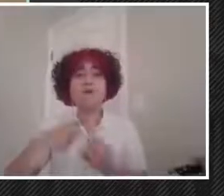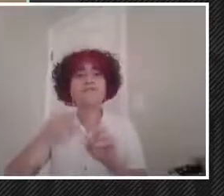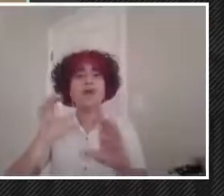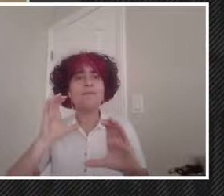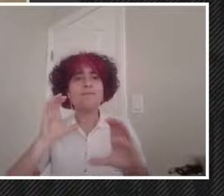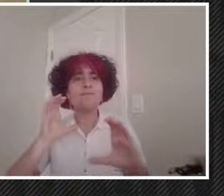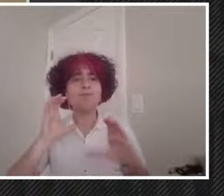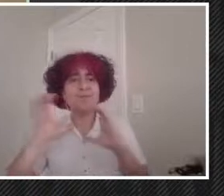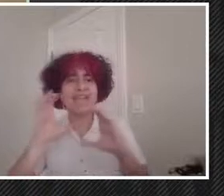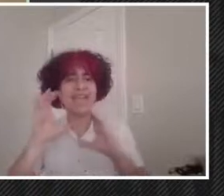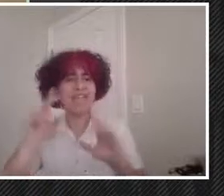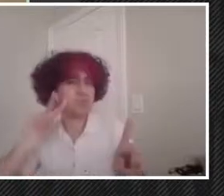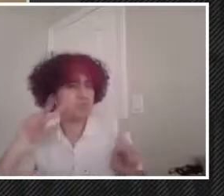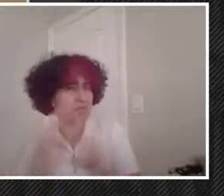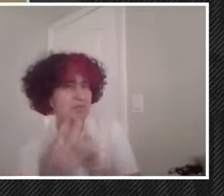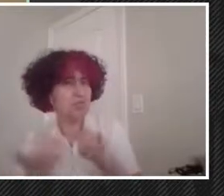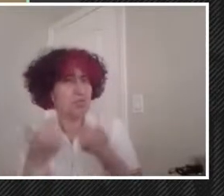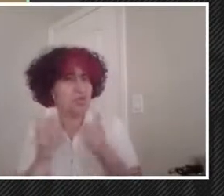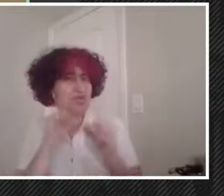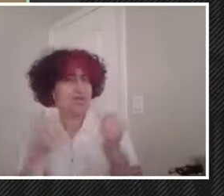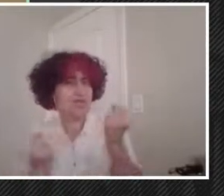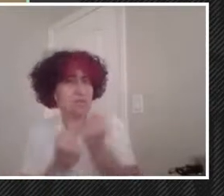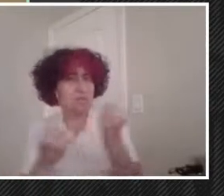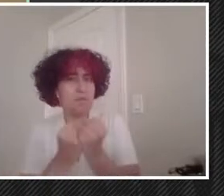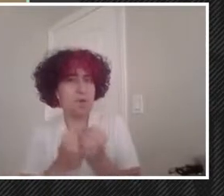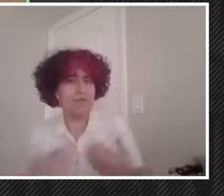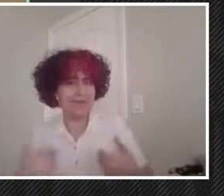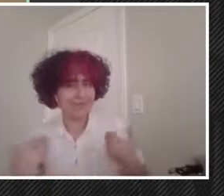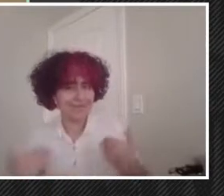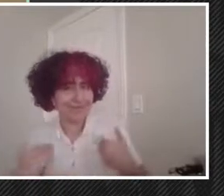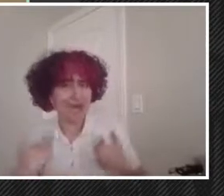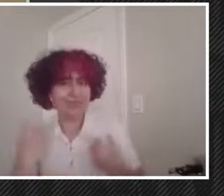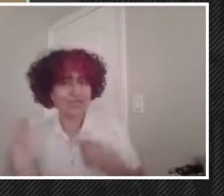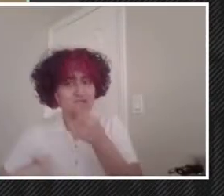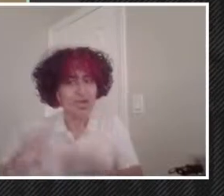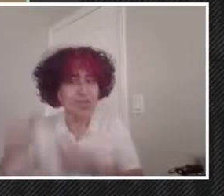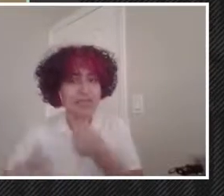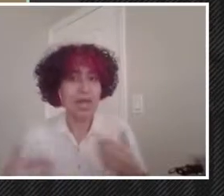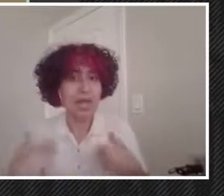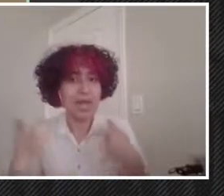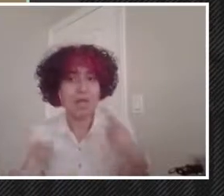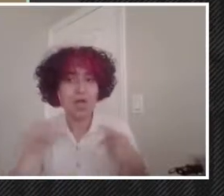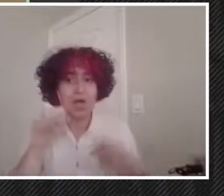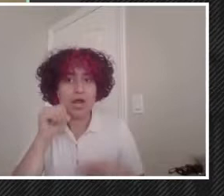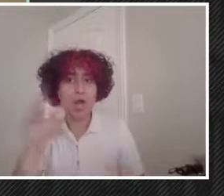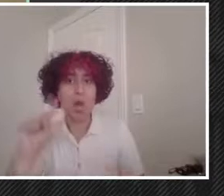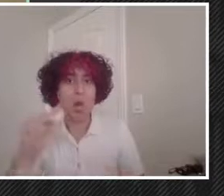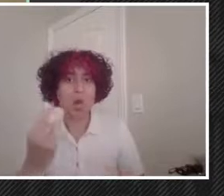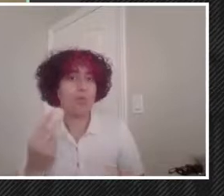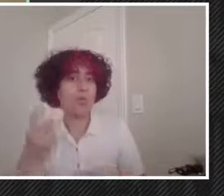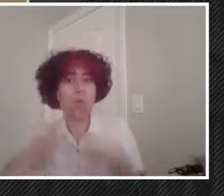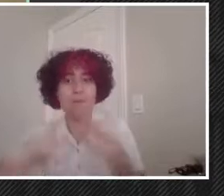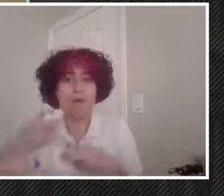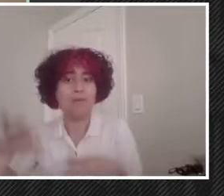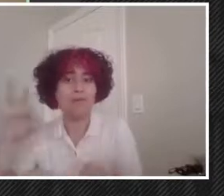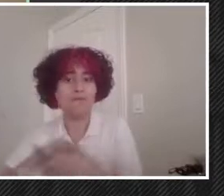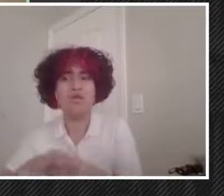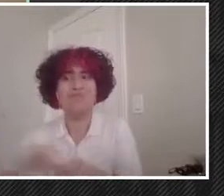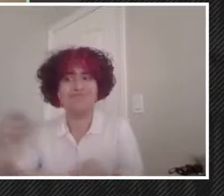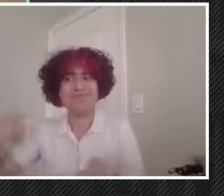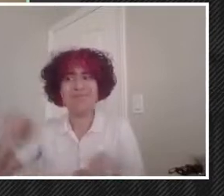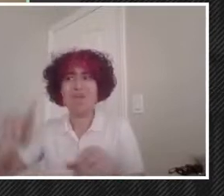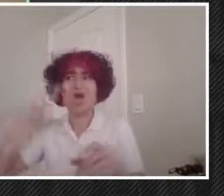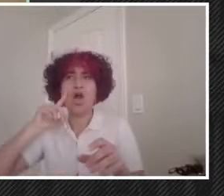generational perspective where young people are not single issue voters, right? They're single vision voters. That vision is